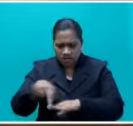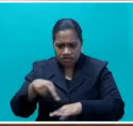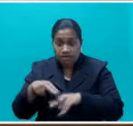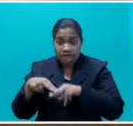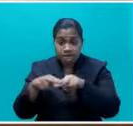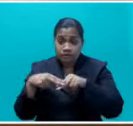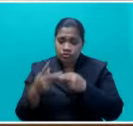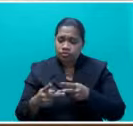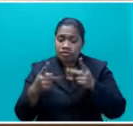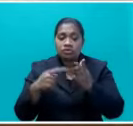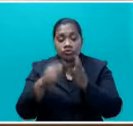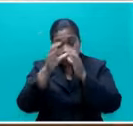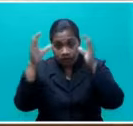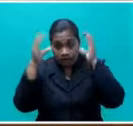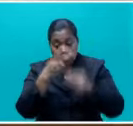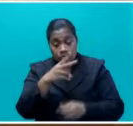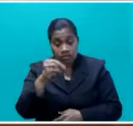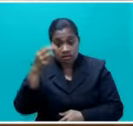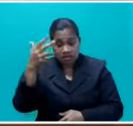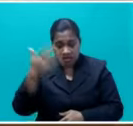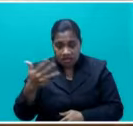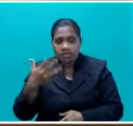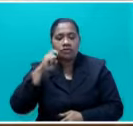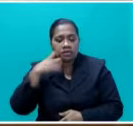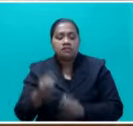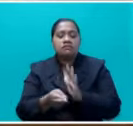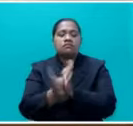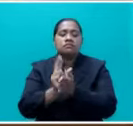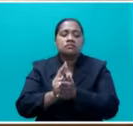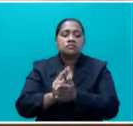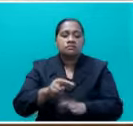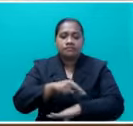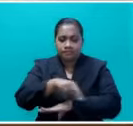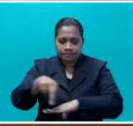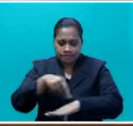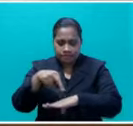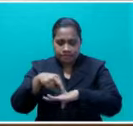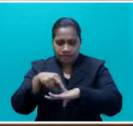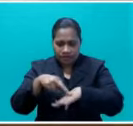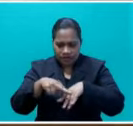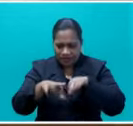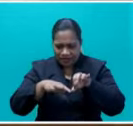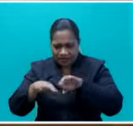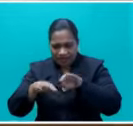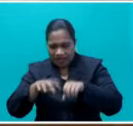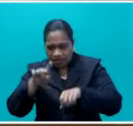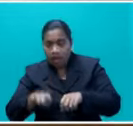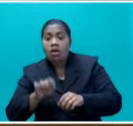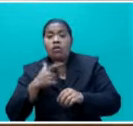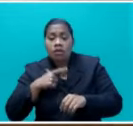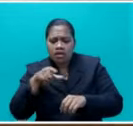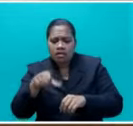Tuvalu in 2019 that there be a review of the regional architecture. This was based on the need for a